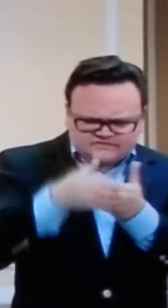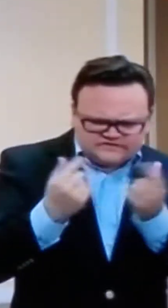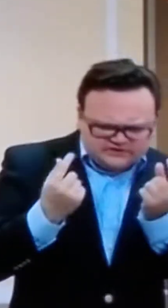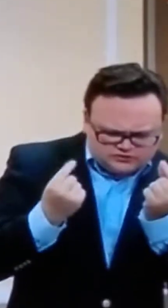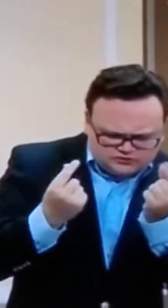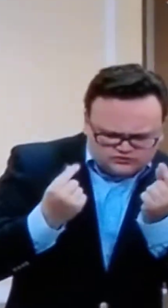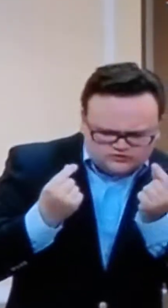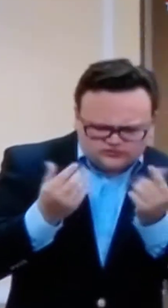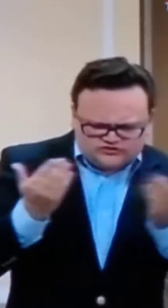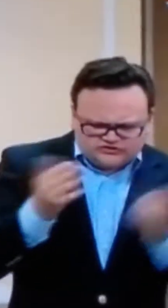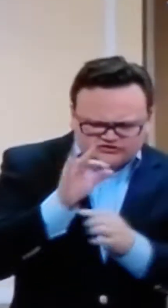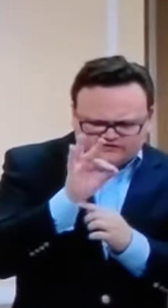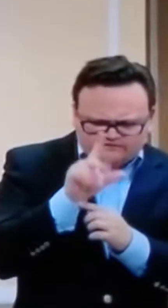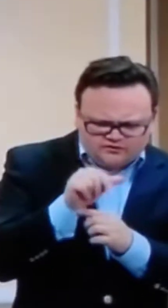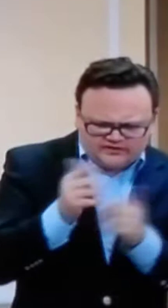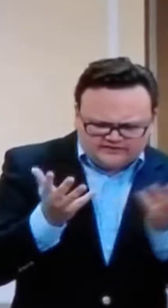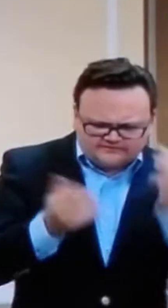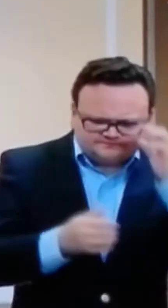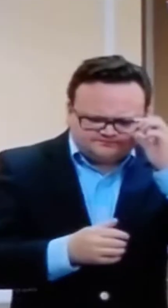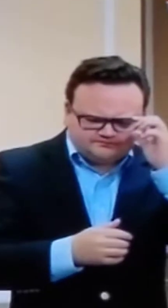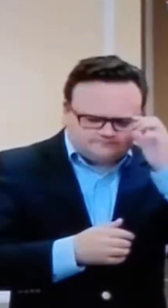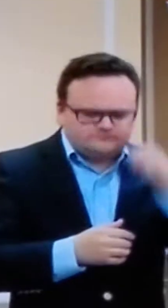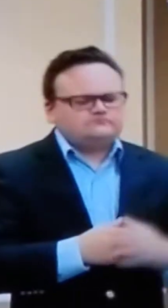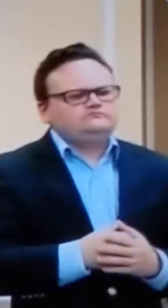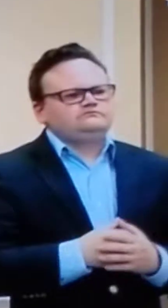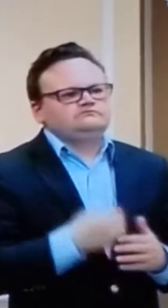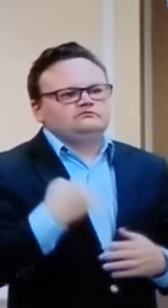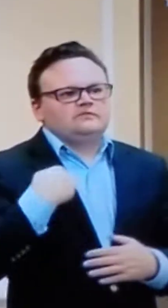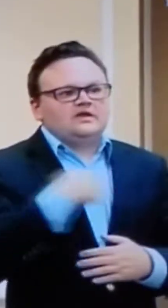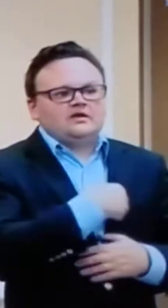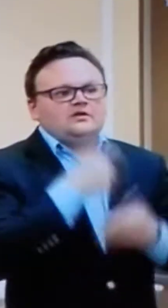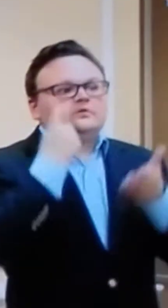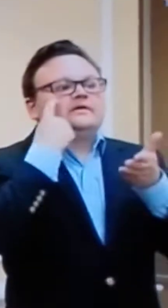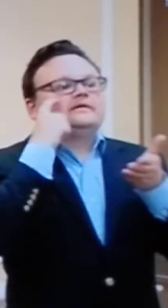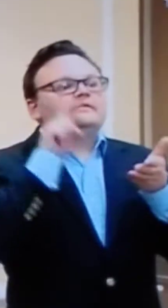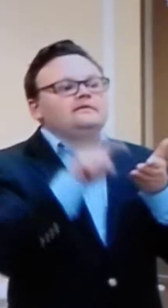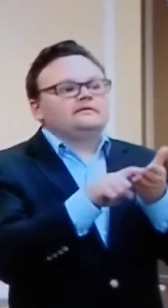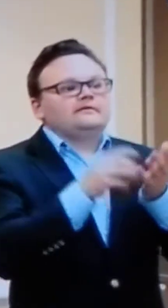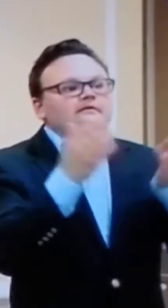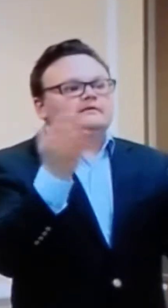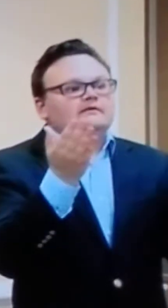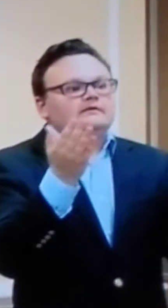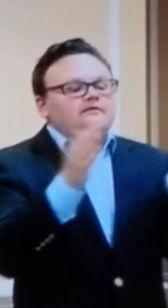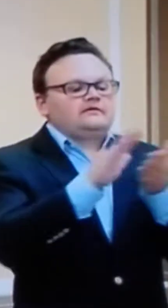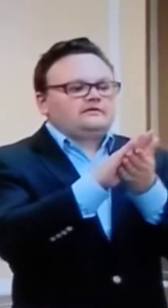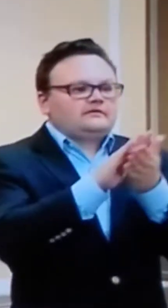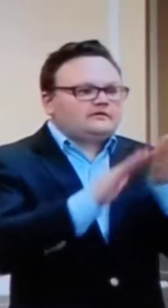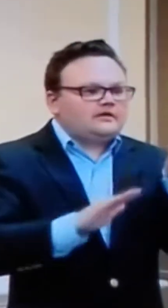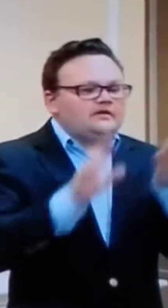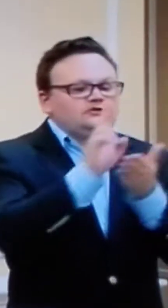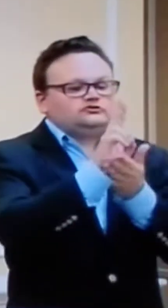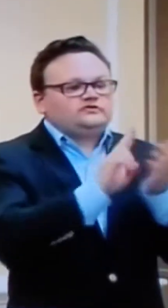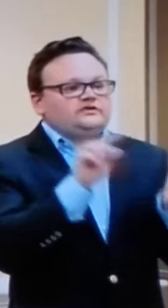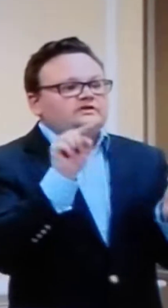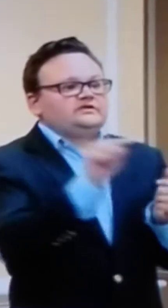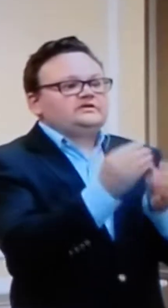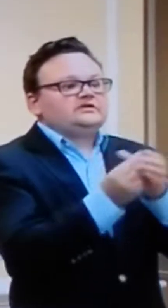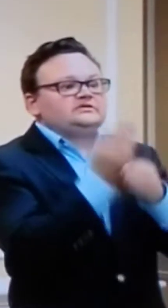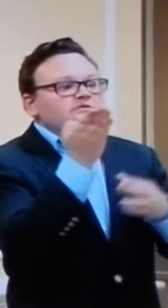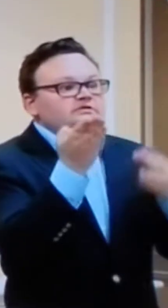to take in Florida. One of the things we've noticed is the universities being with the spring break and